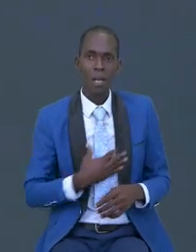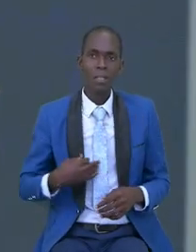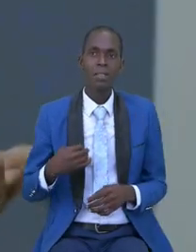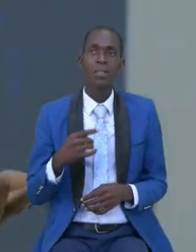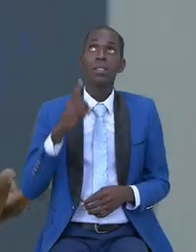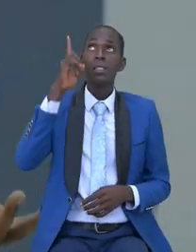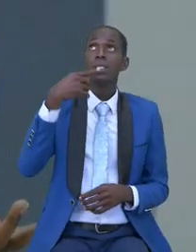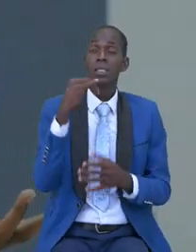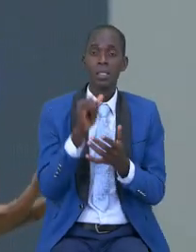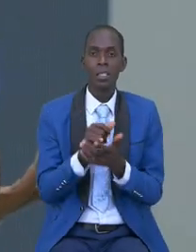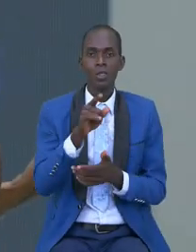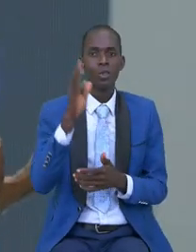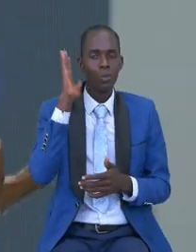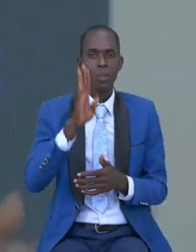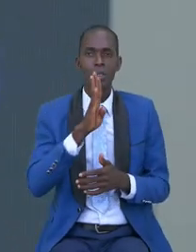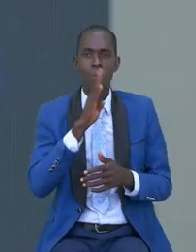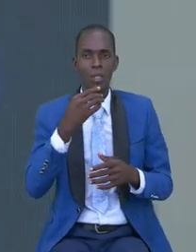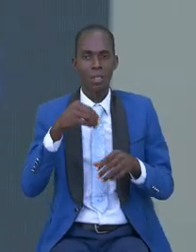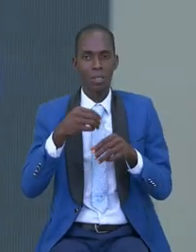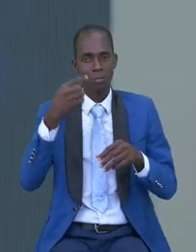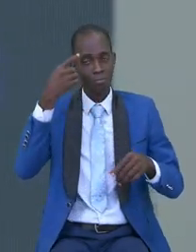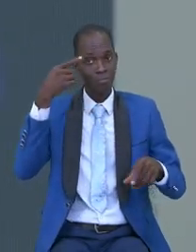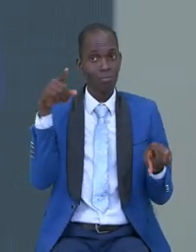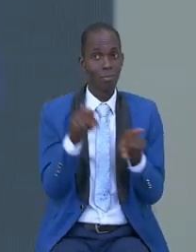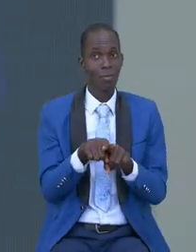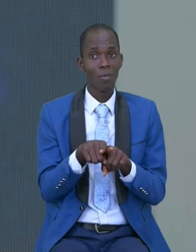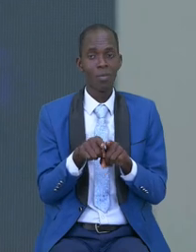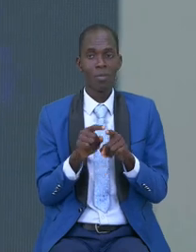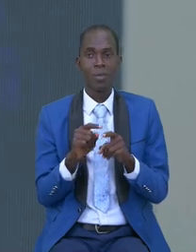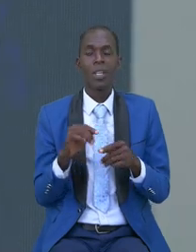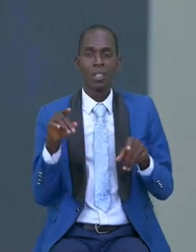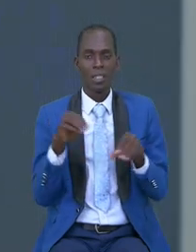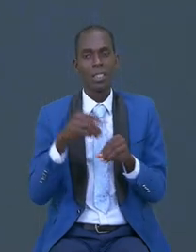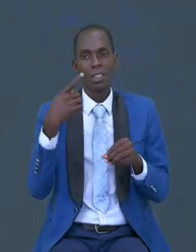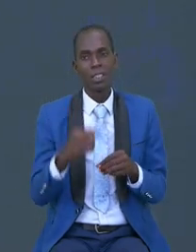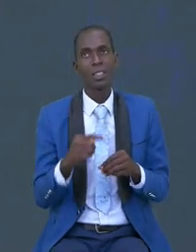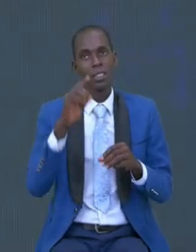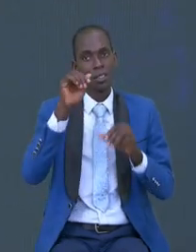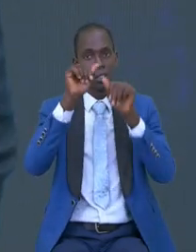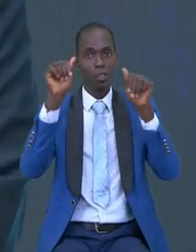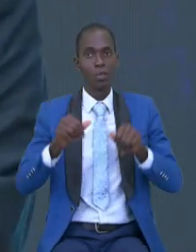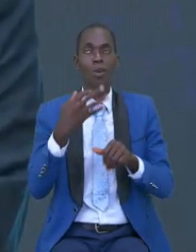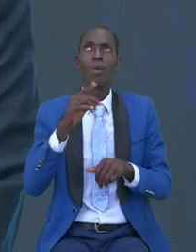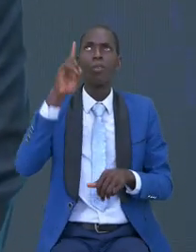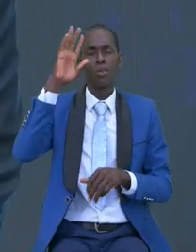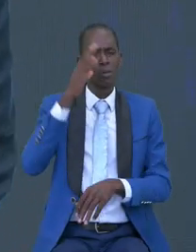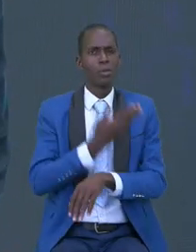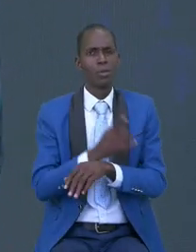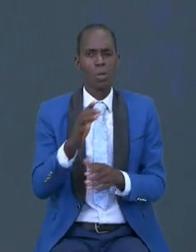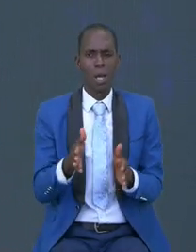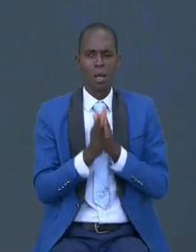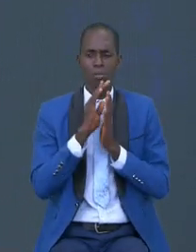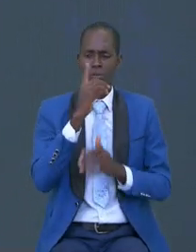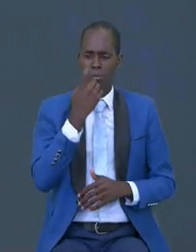to be conformed to the image of his Son, you are asking me of